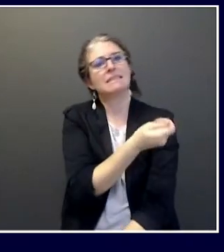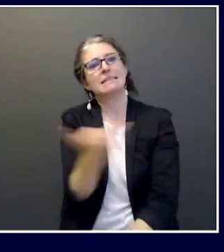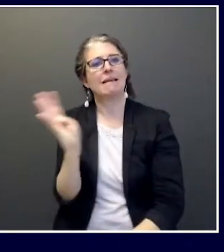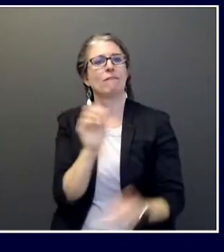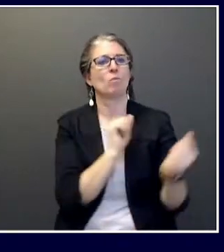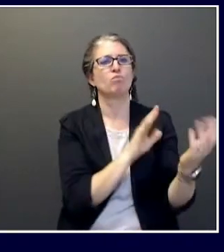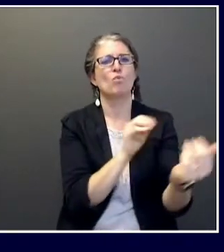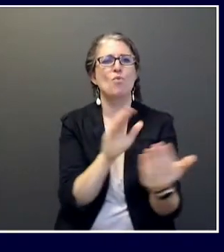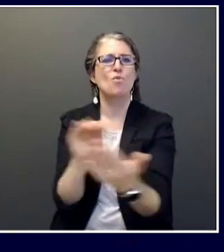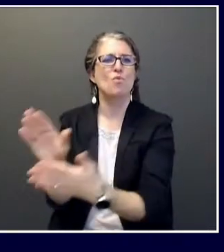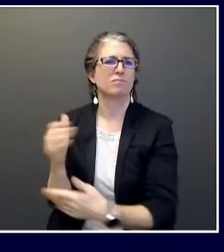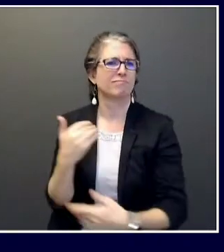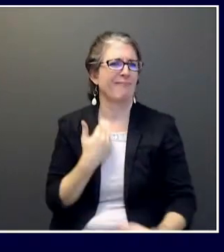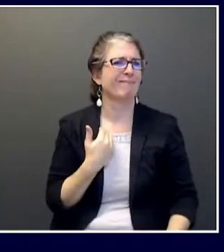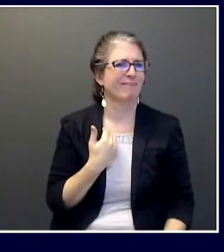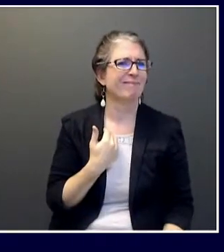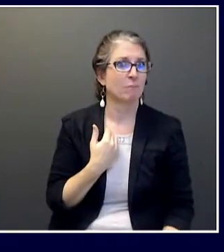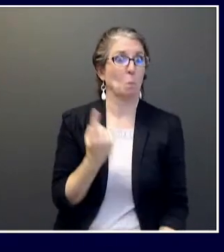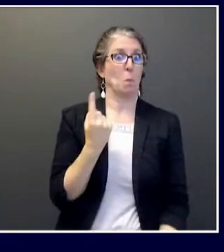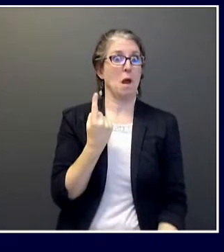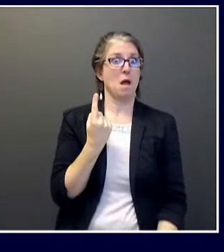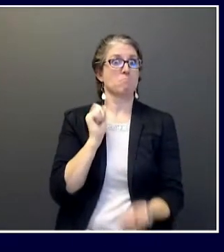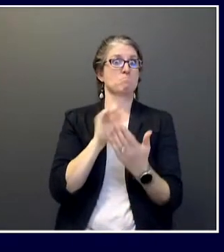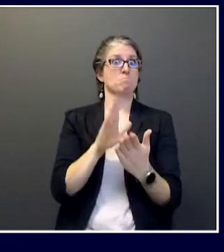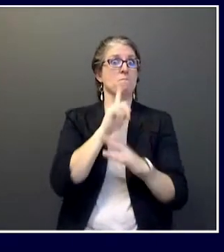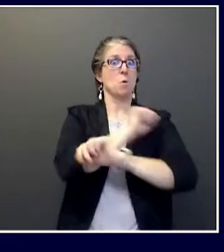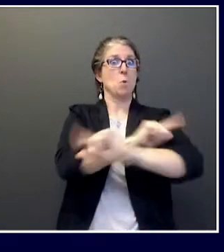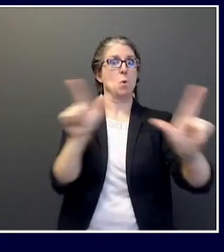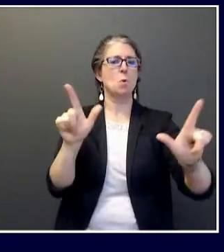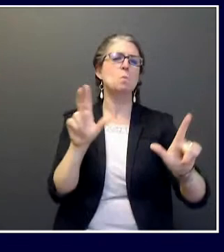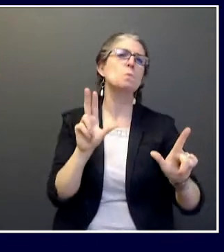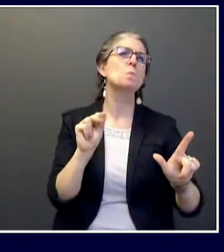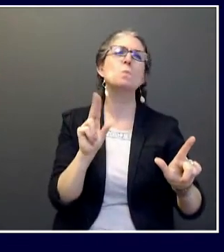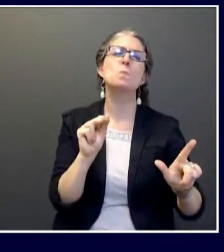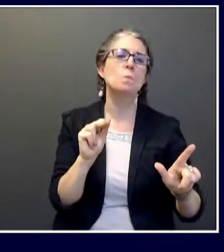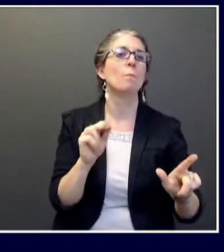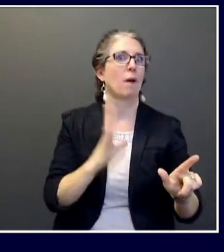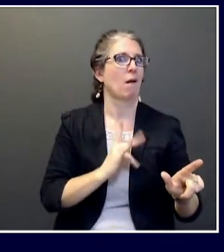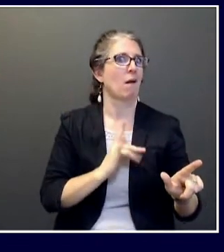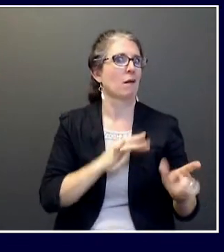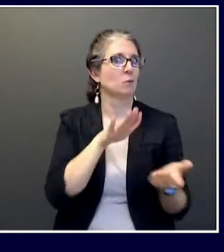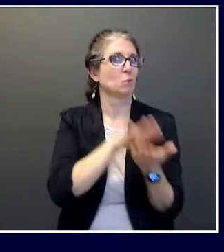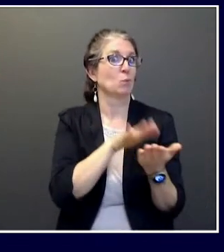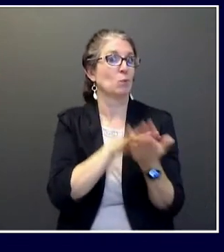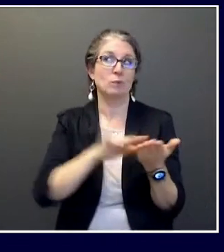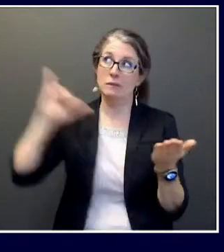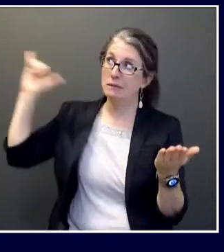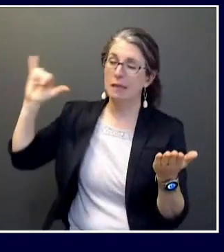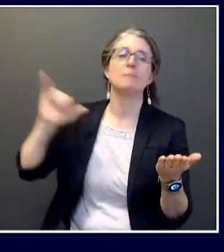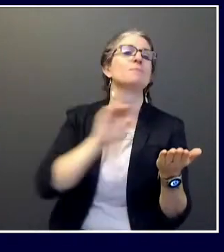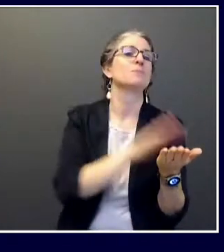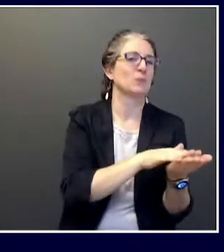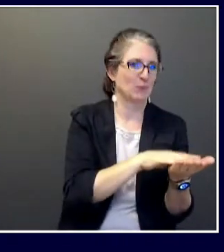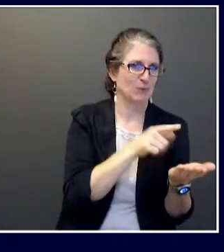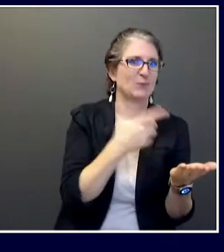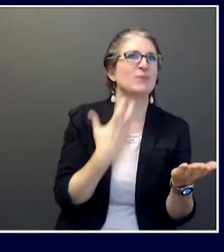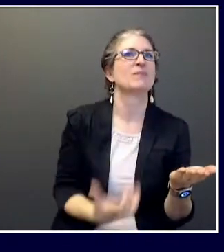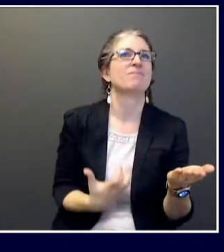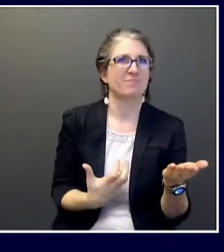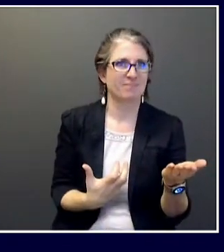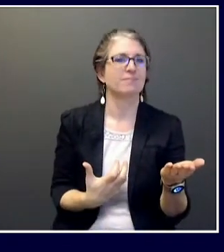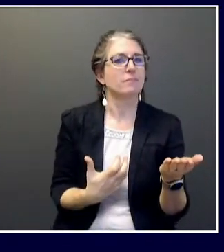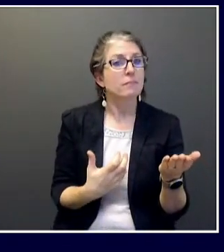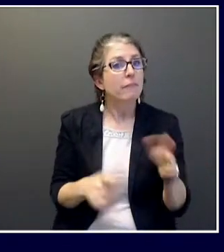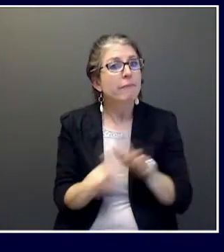mainstay. We were pleased to see that endorsement. In terms of logistical challenges, there are logistical challenges here. This is, much as we've done with